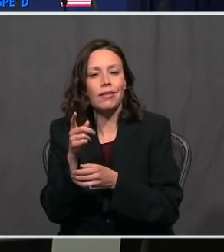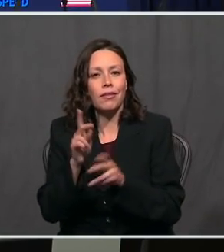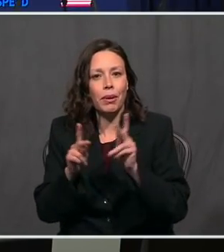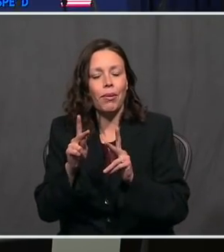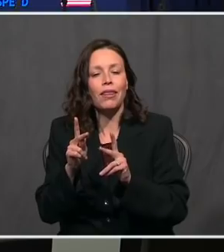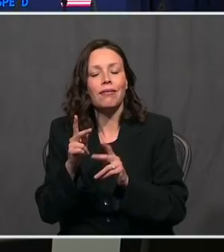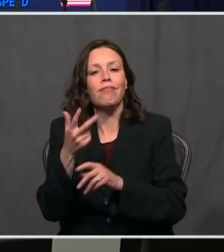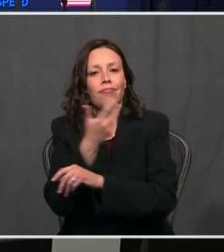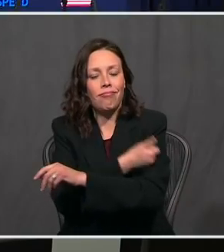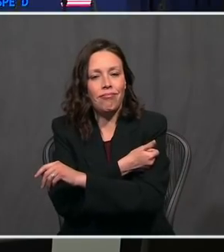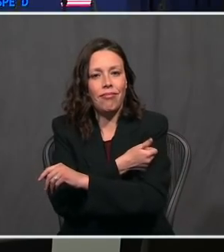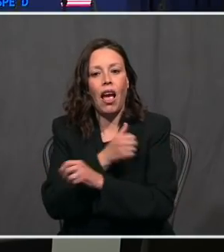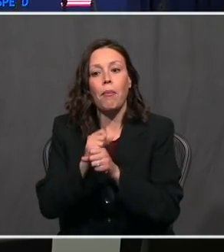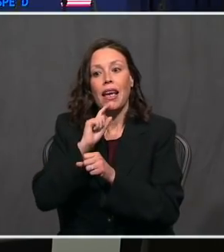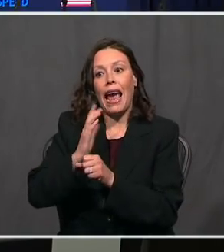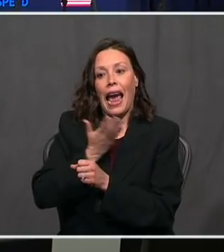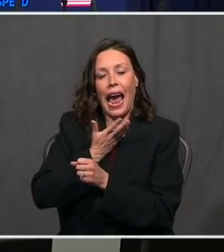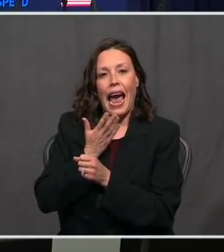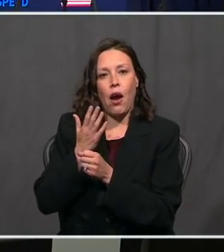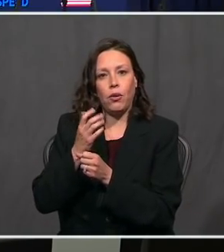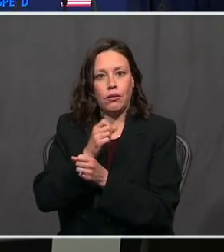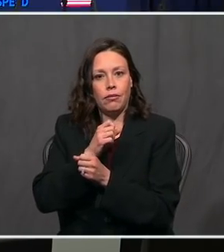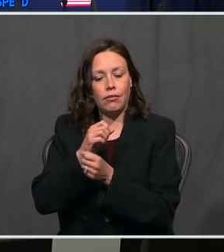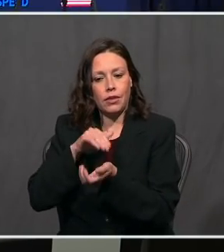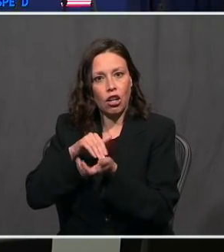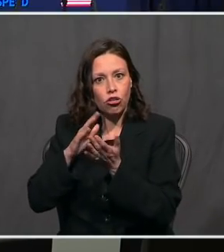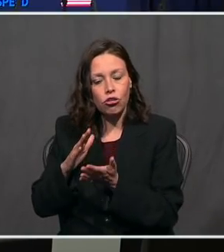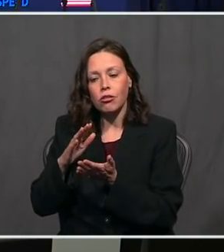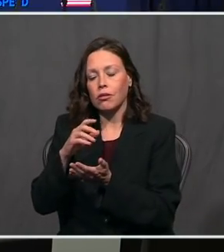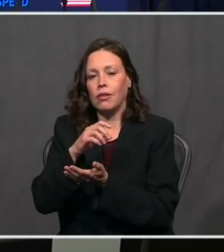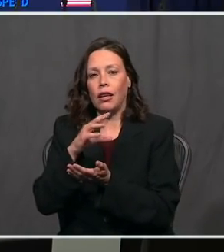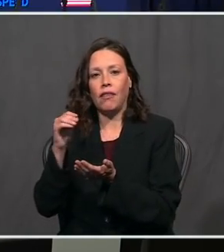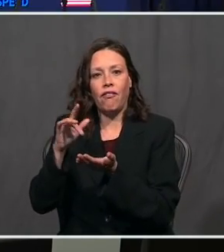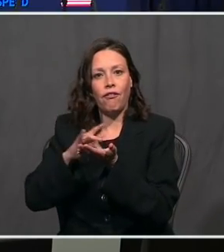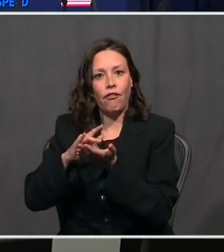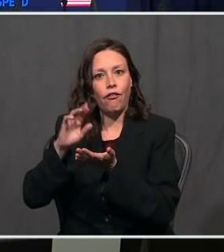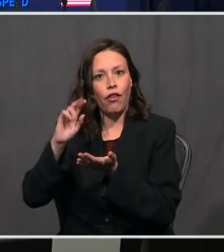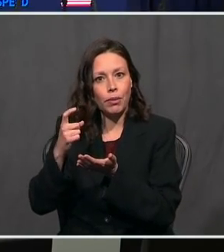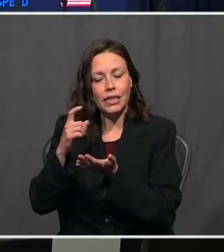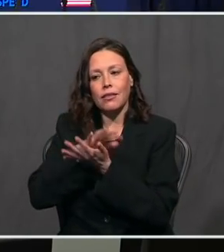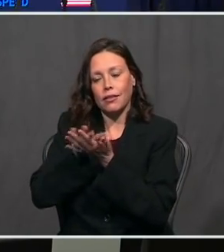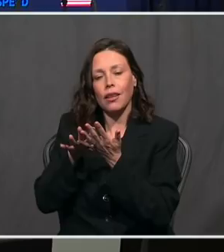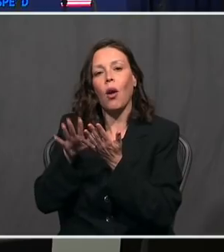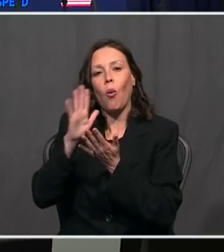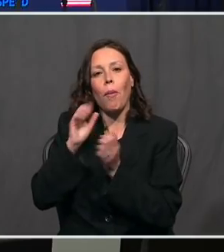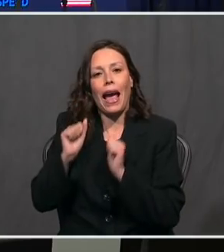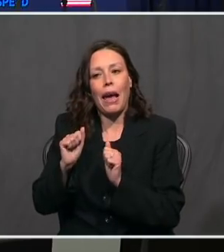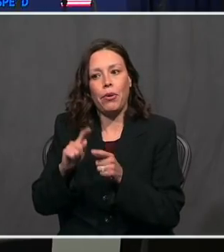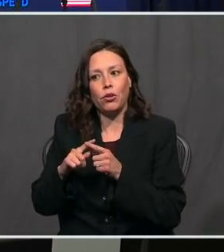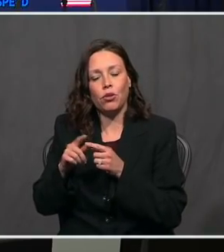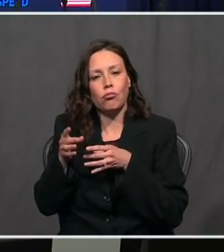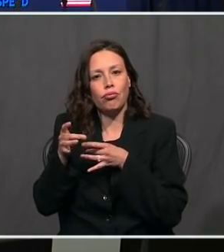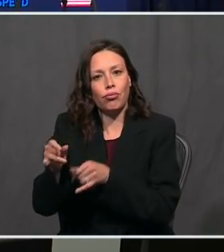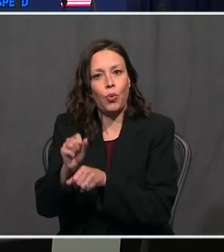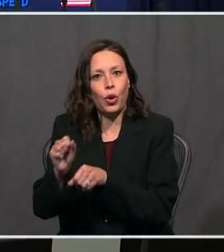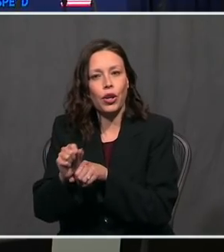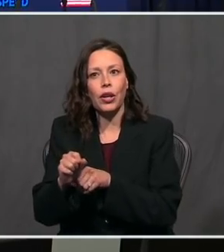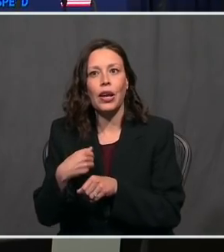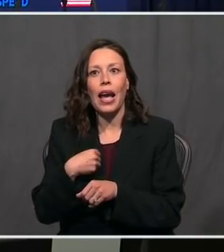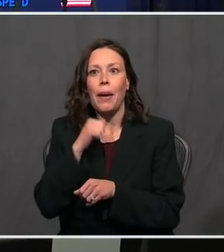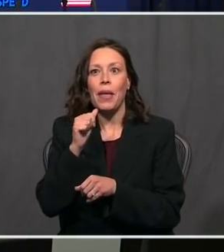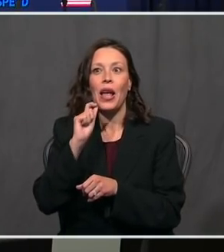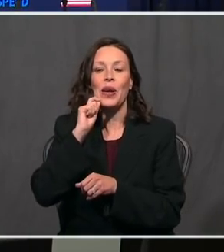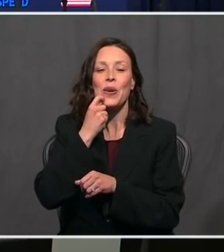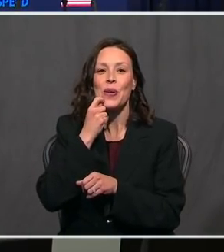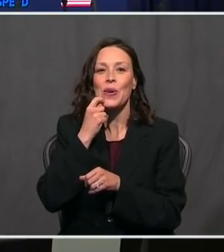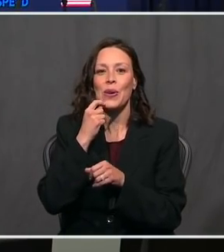our practitioners and pharmacists can support in a very efficient and effective way as well. So I'm not quite as cool as all the last ones I had up